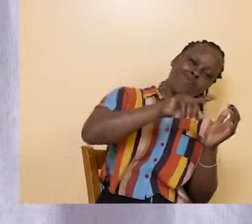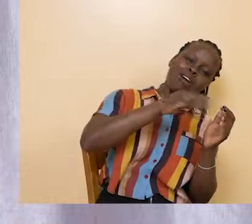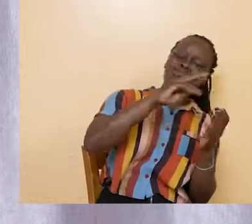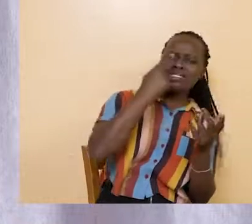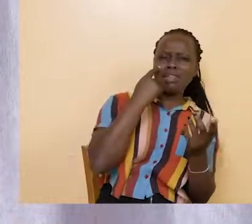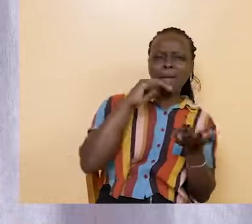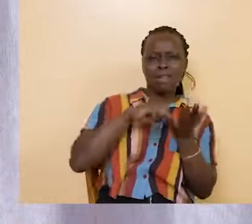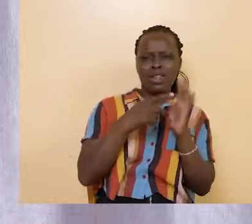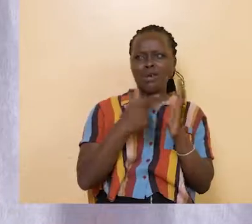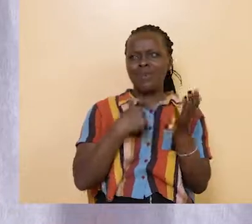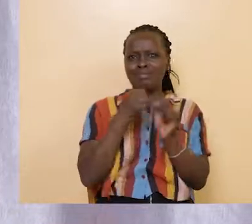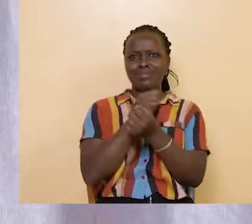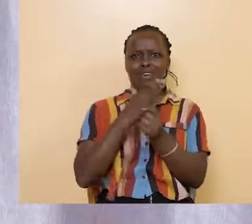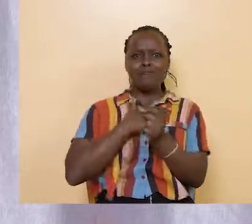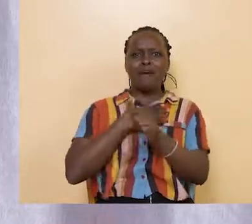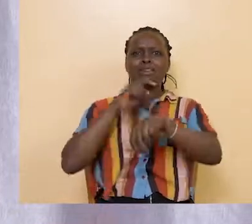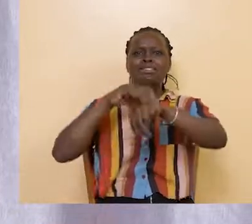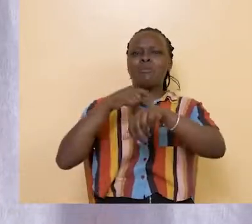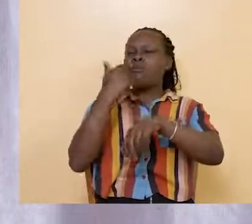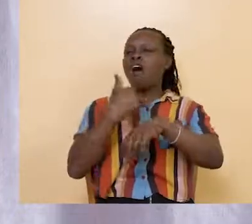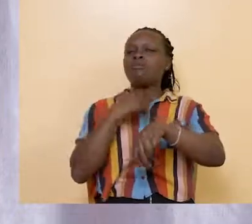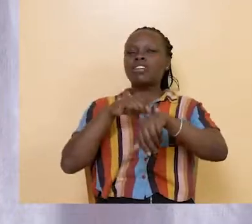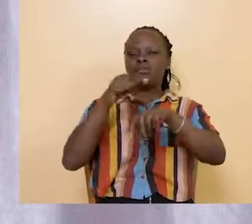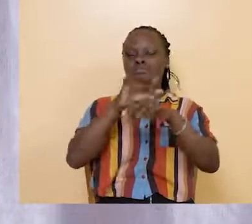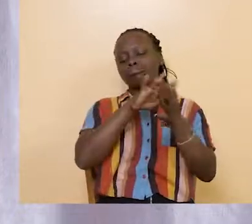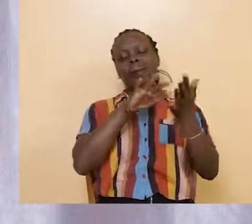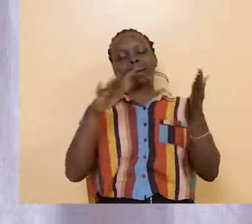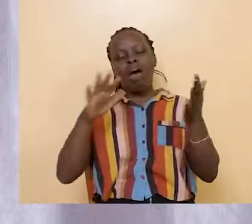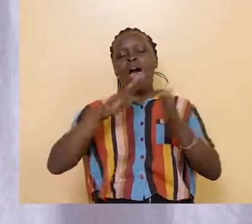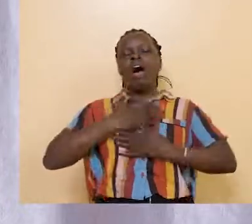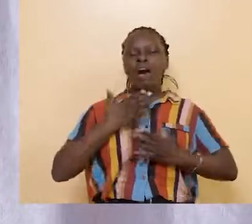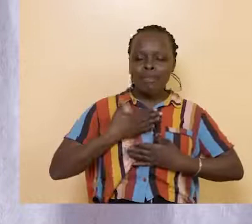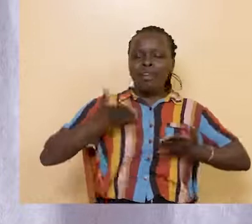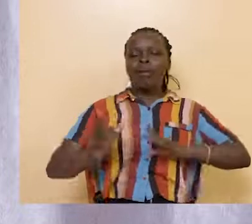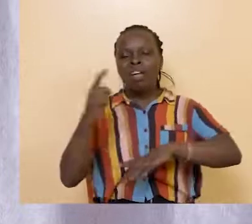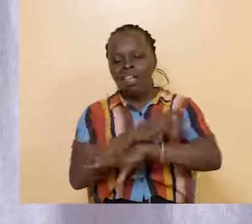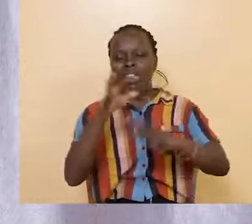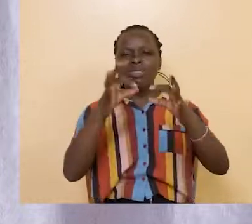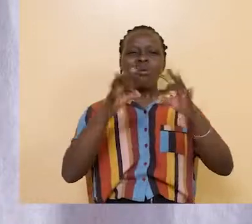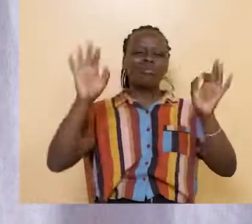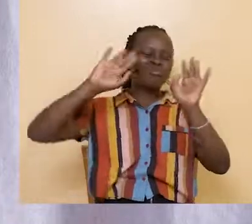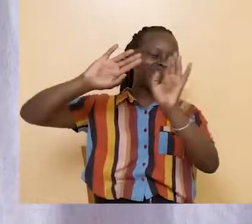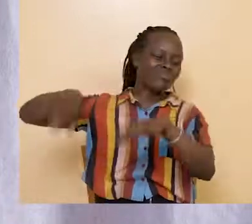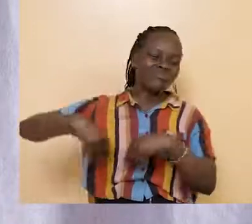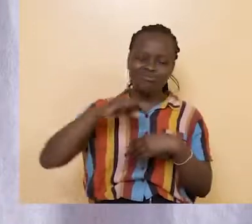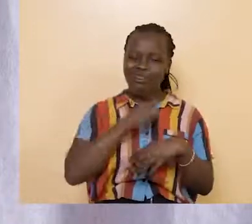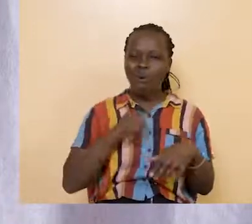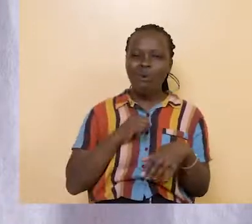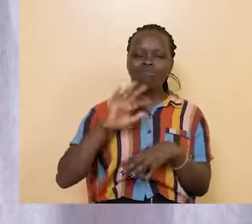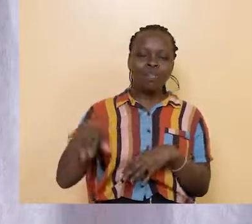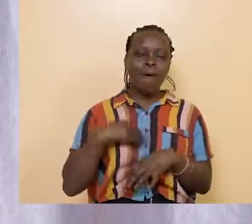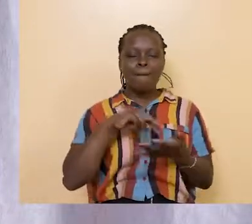you know, we are saving our time. Who has time to type out the entire happy birthday words, right? So a